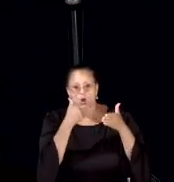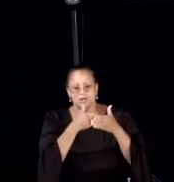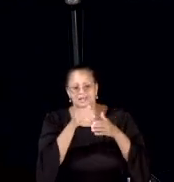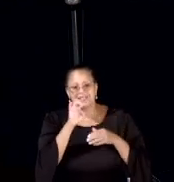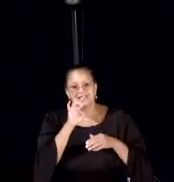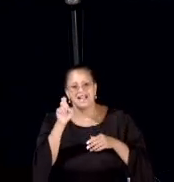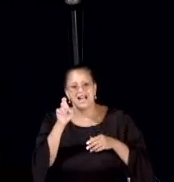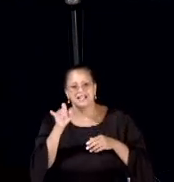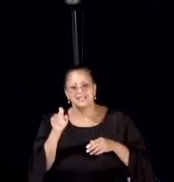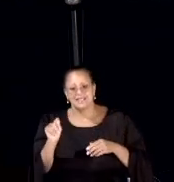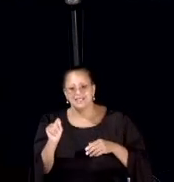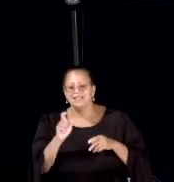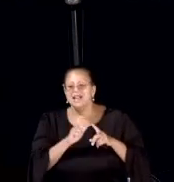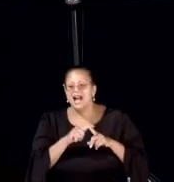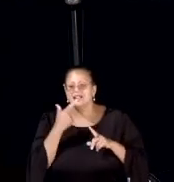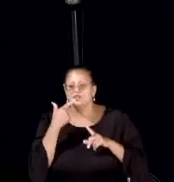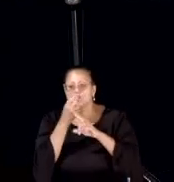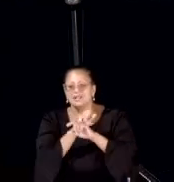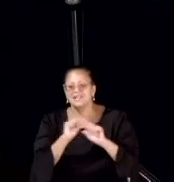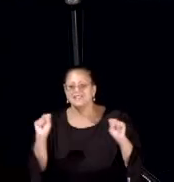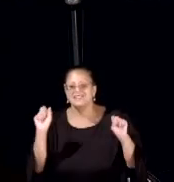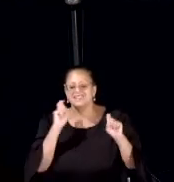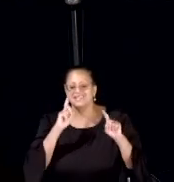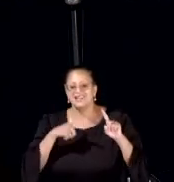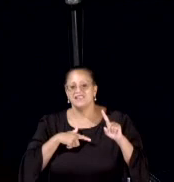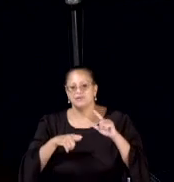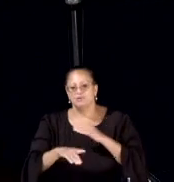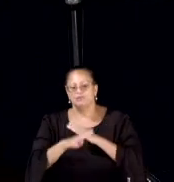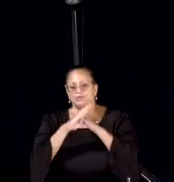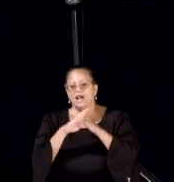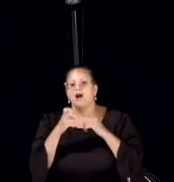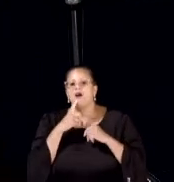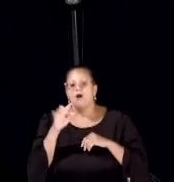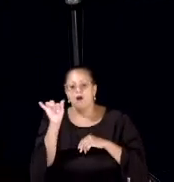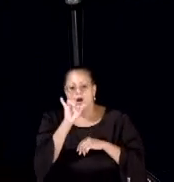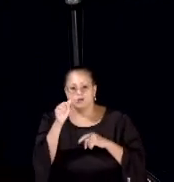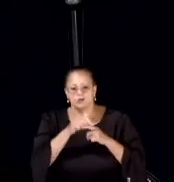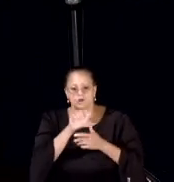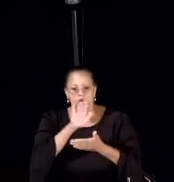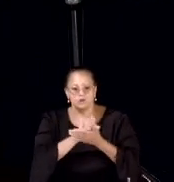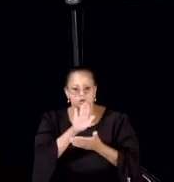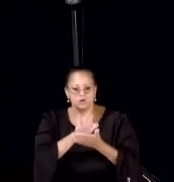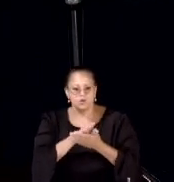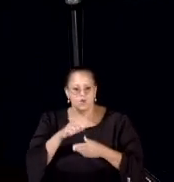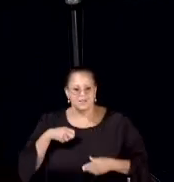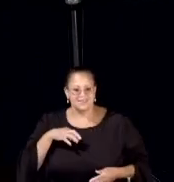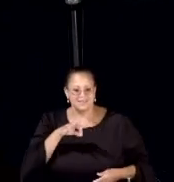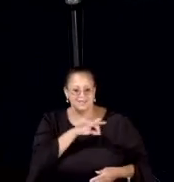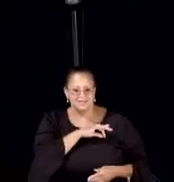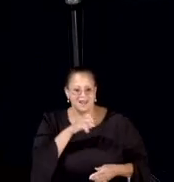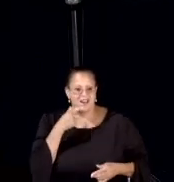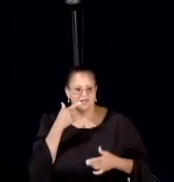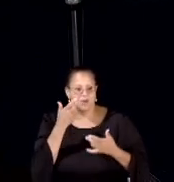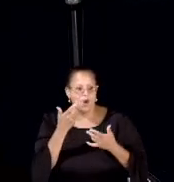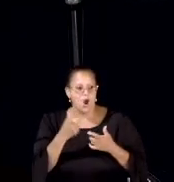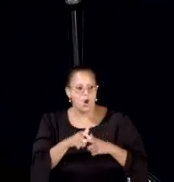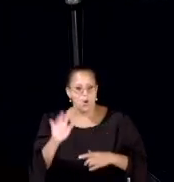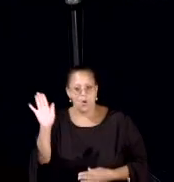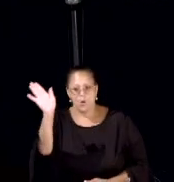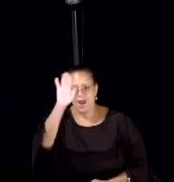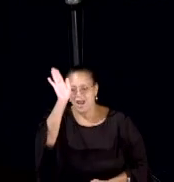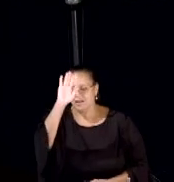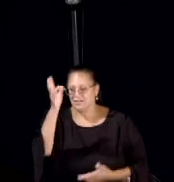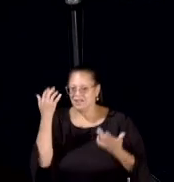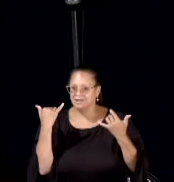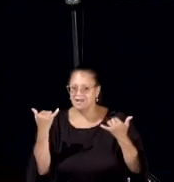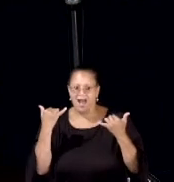nearest safe shelter. In addition, school staff members in security vests are waving to you now from exits at each